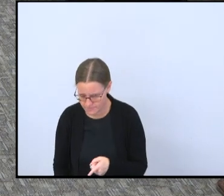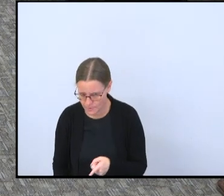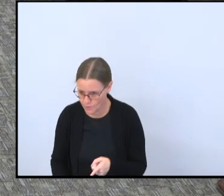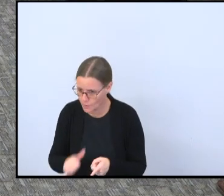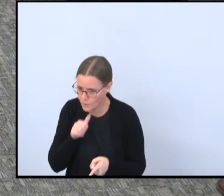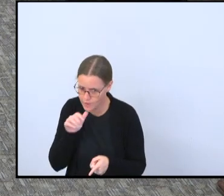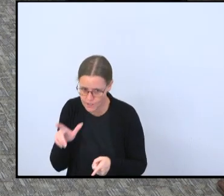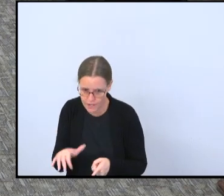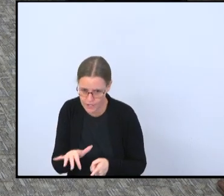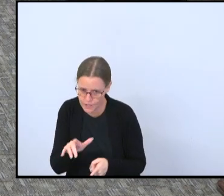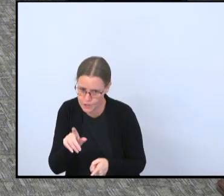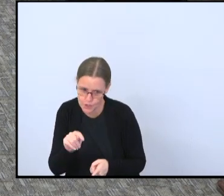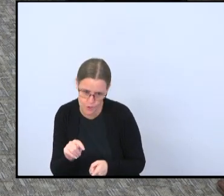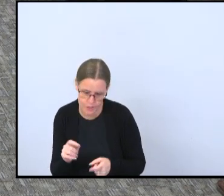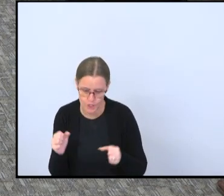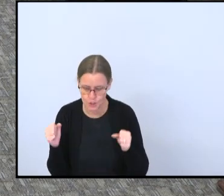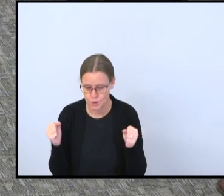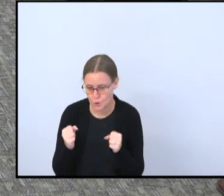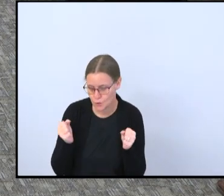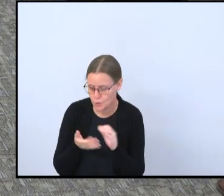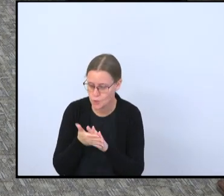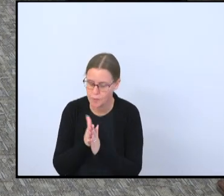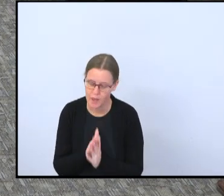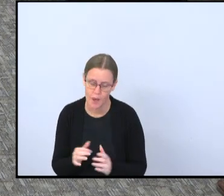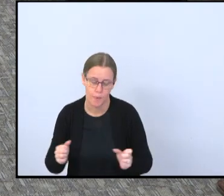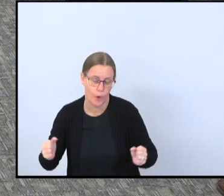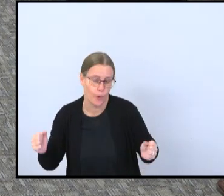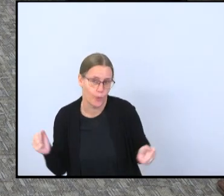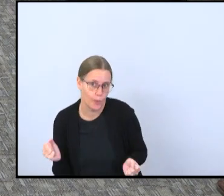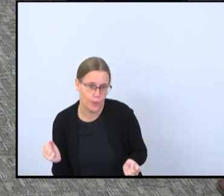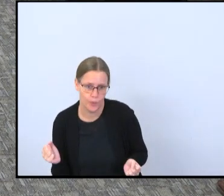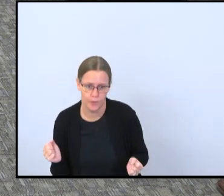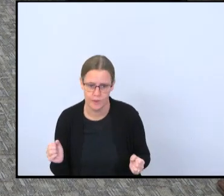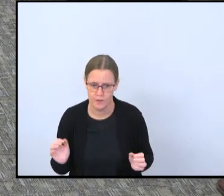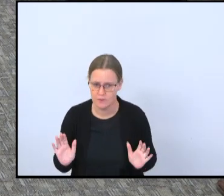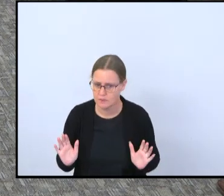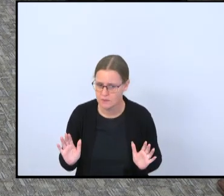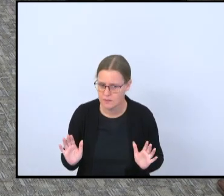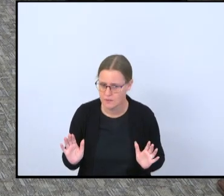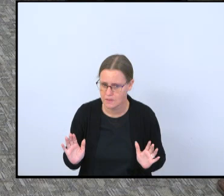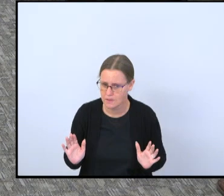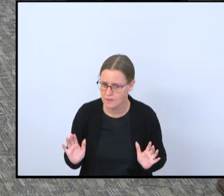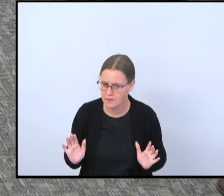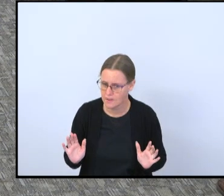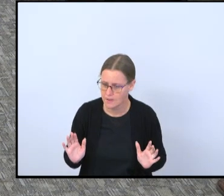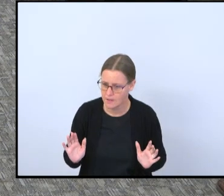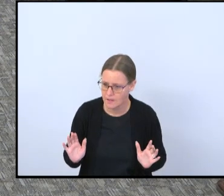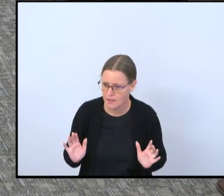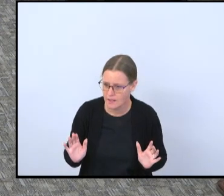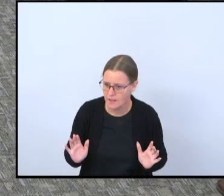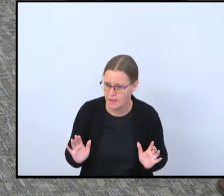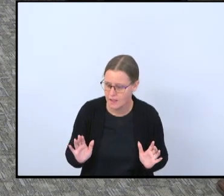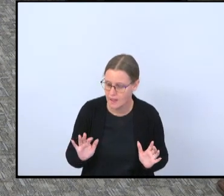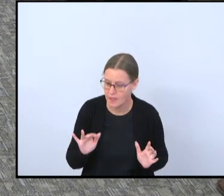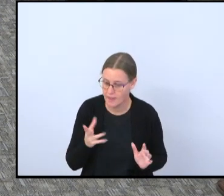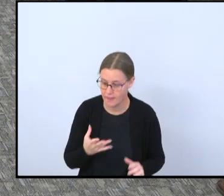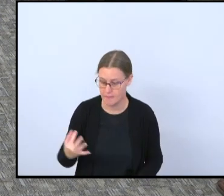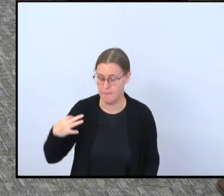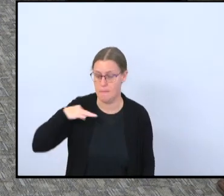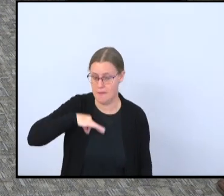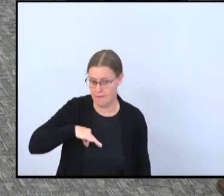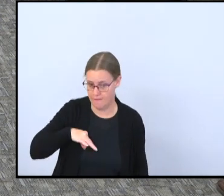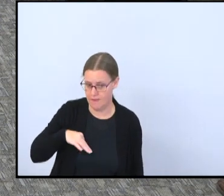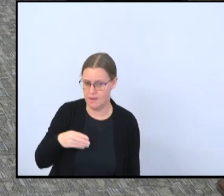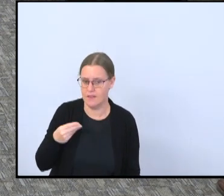this so that schools are colder. We're not doing it, those are kind of perks. We're doing this to save money and be more